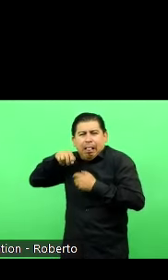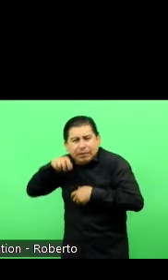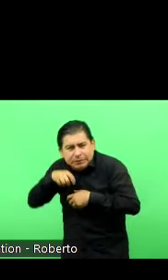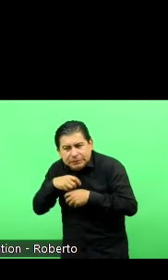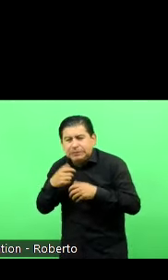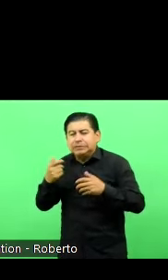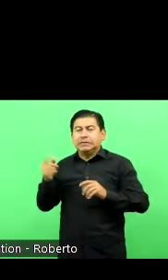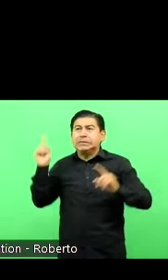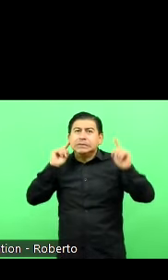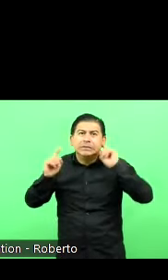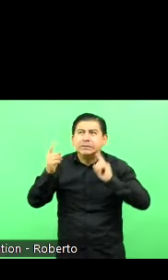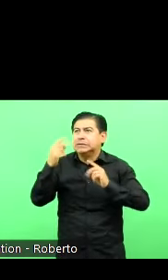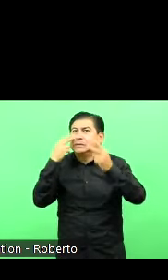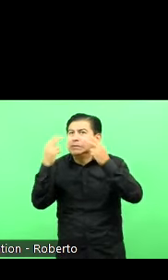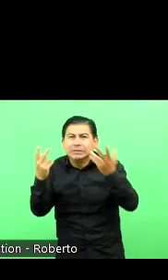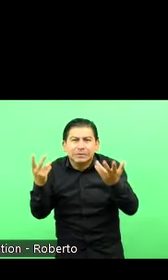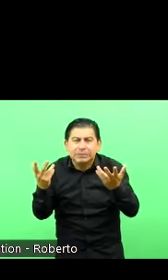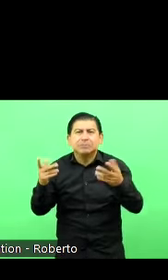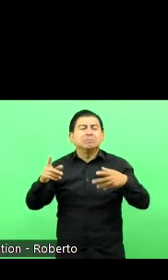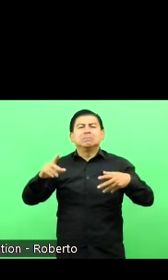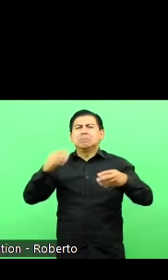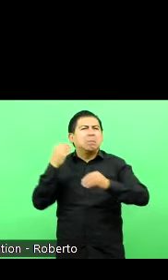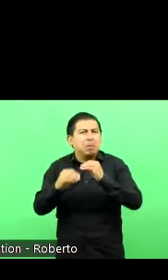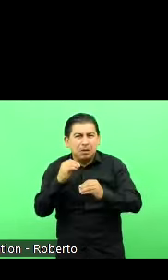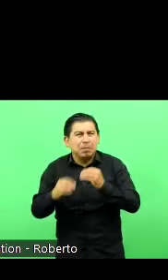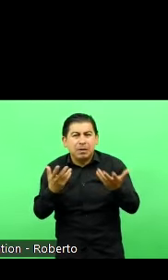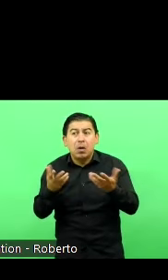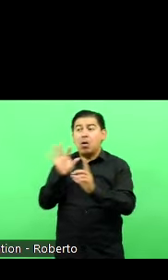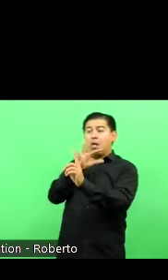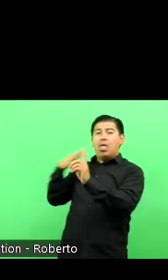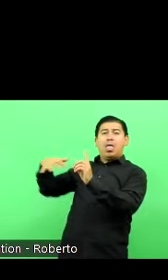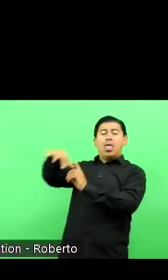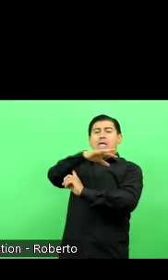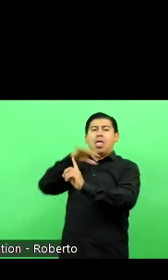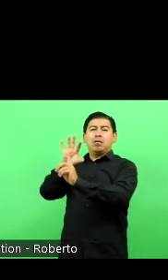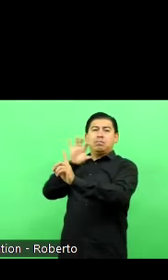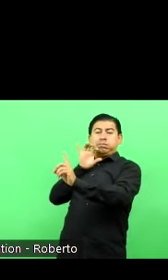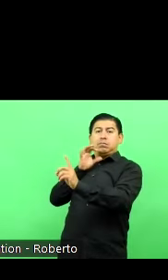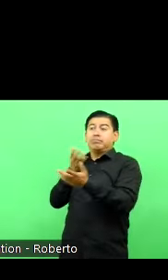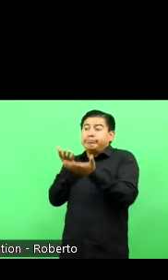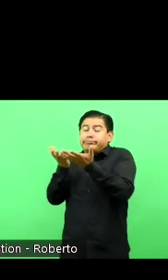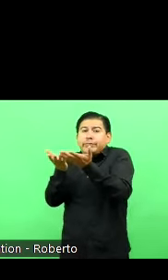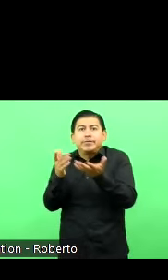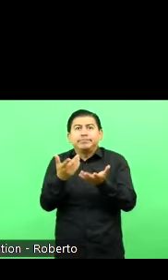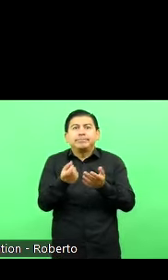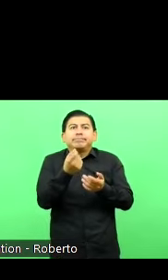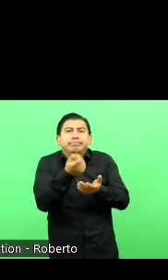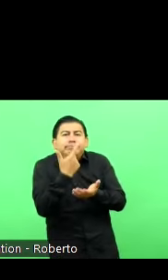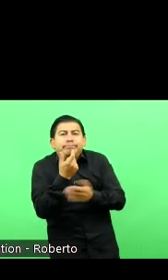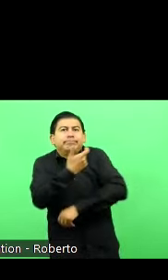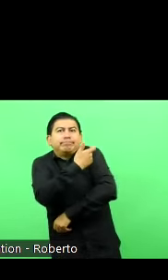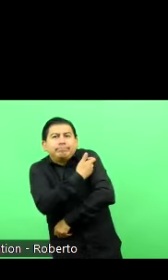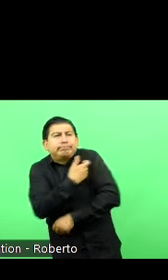on medications, specialized care, or assistive devices that become inaccessible during emergencies.